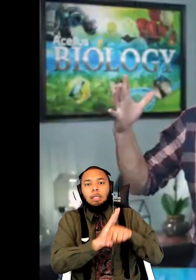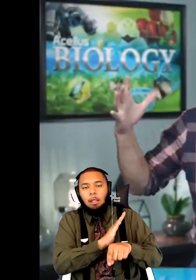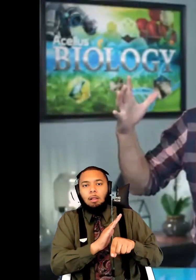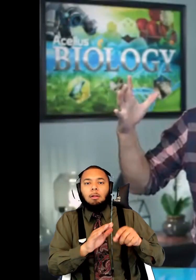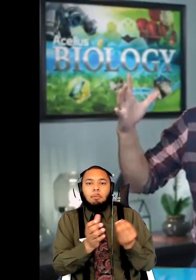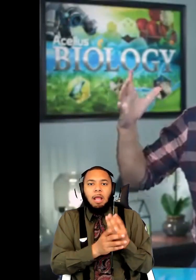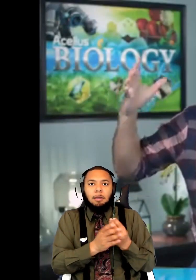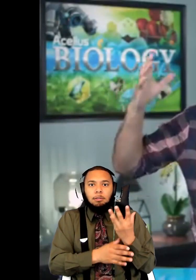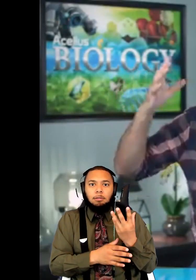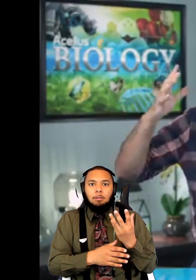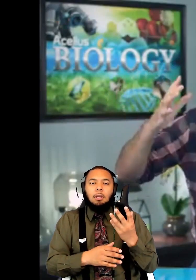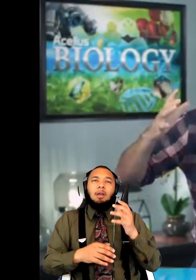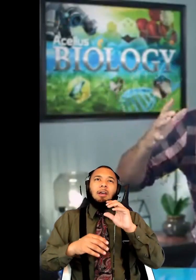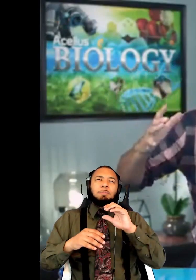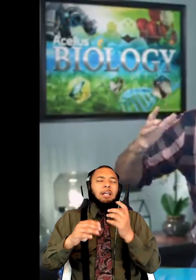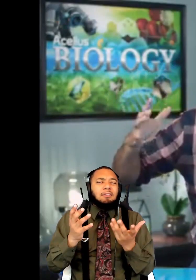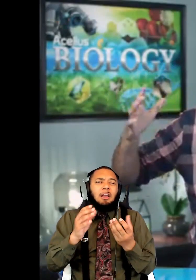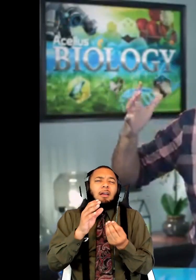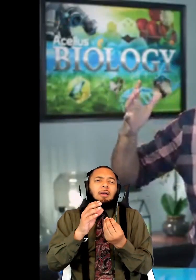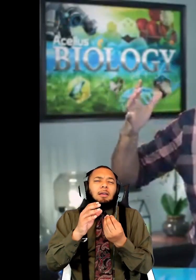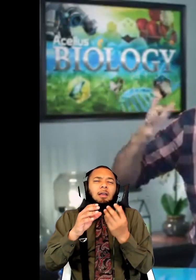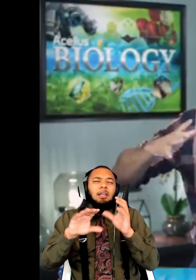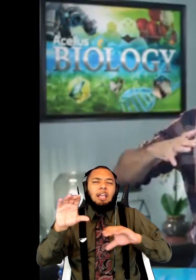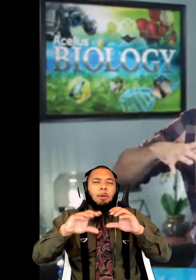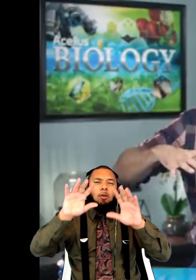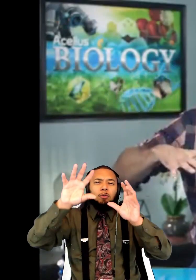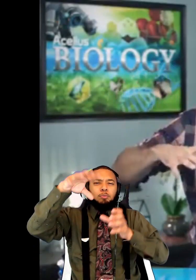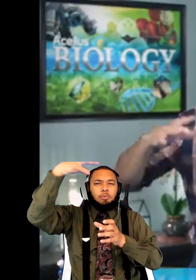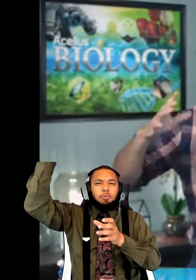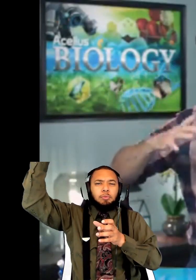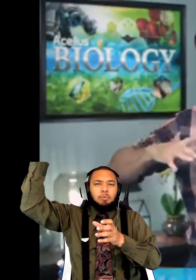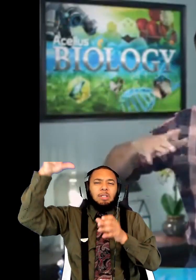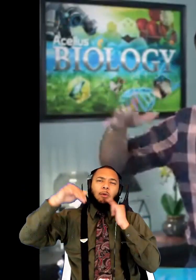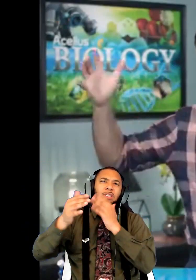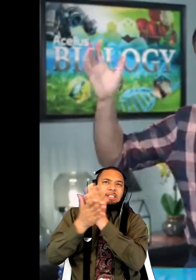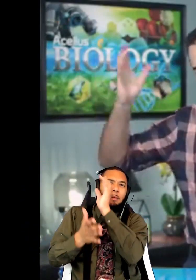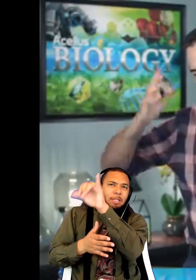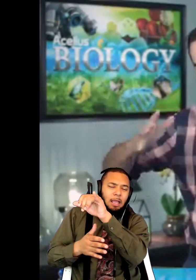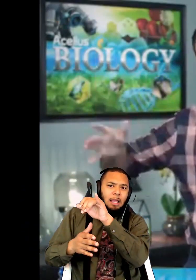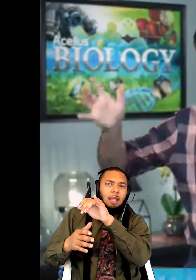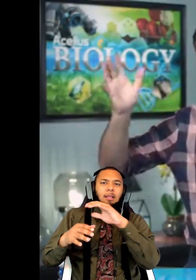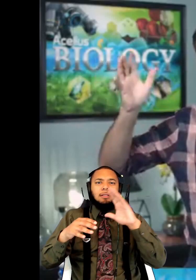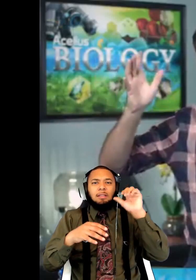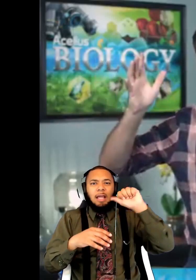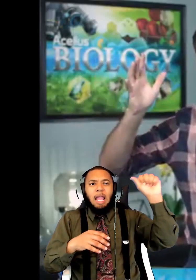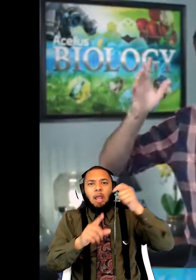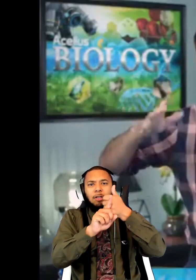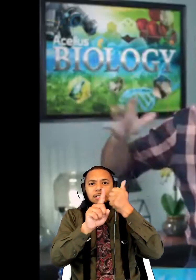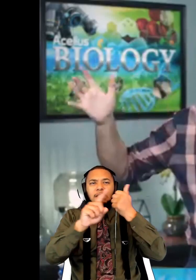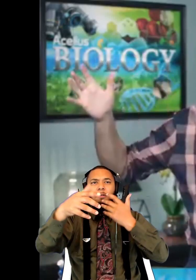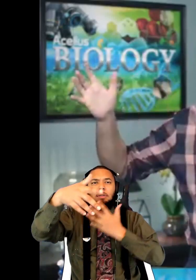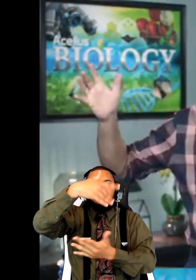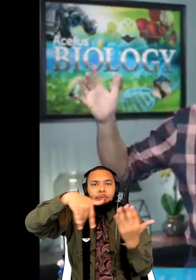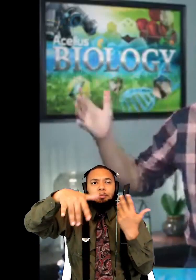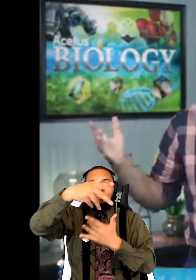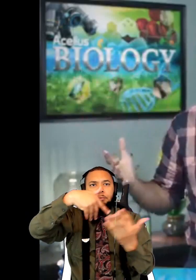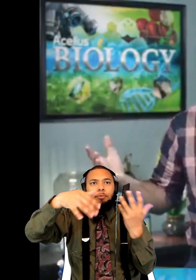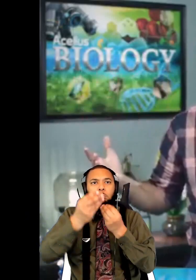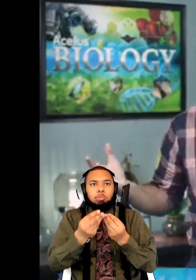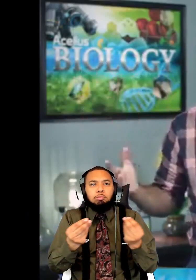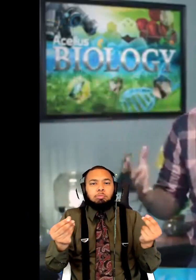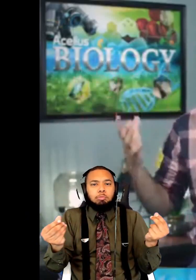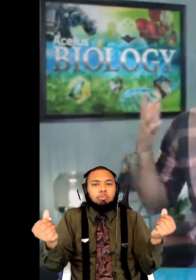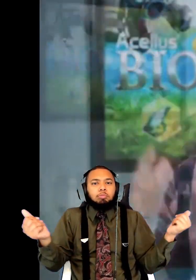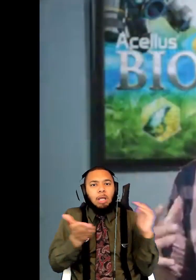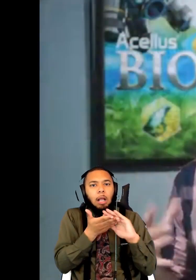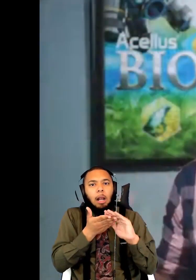put pollutants into the air, and then that process, we quickly shut that down, and the air can cycles through, and we get